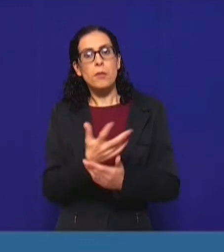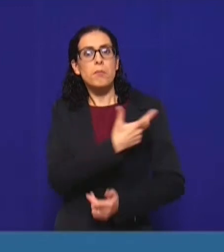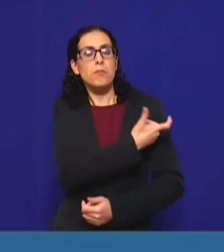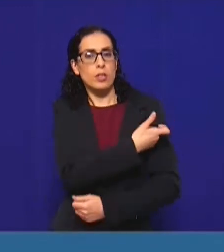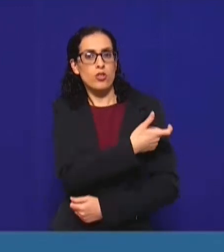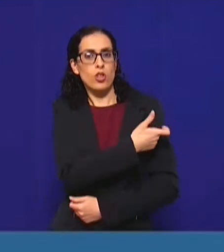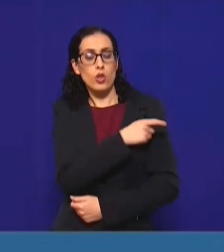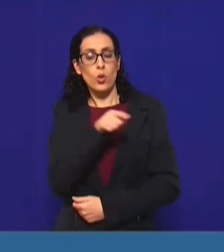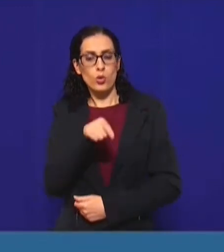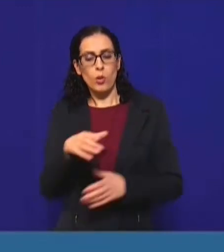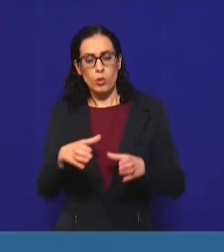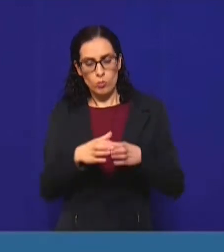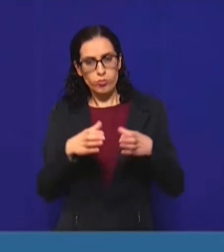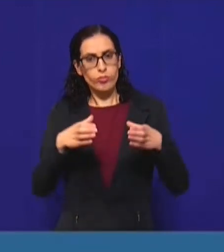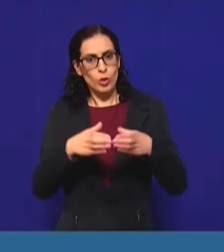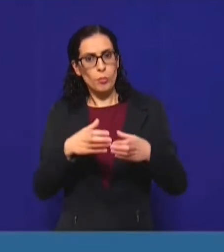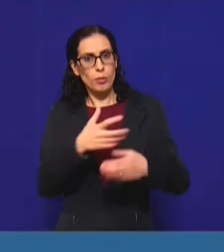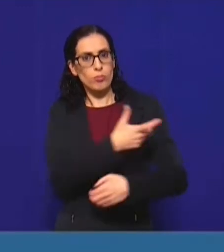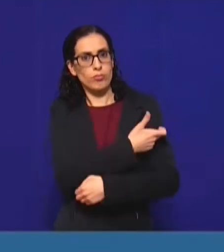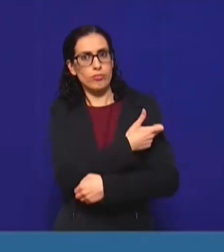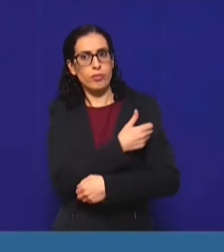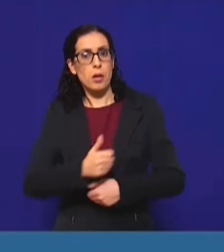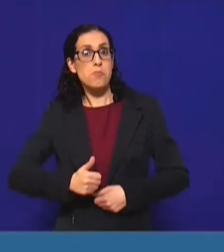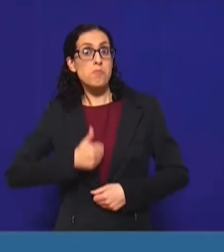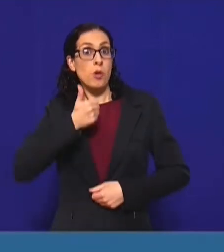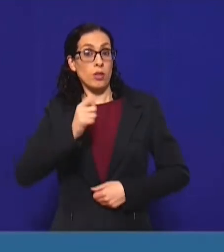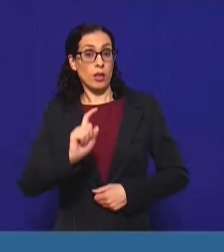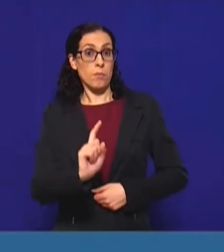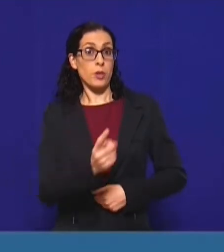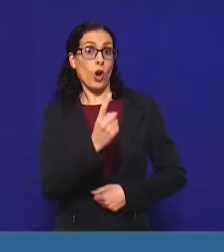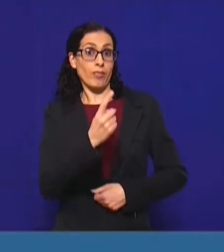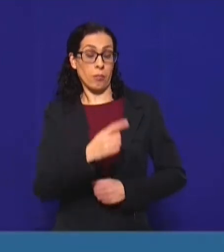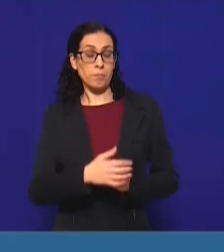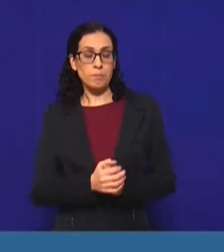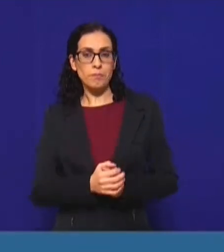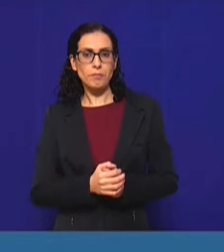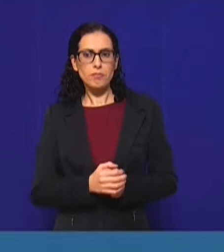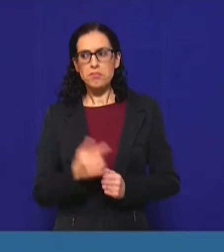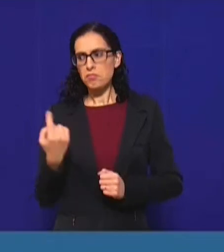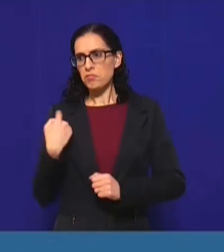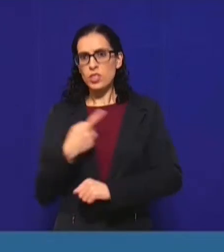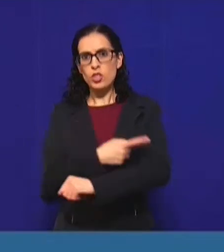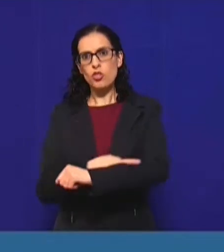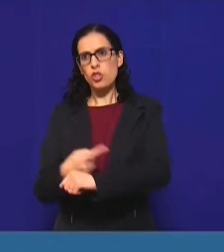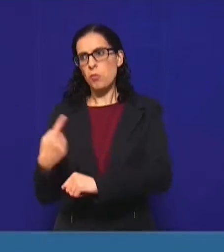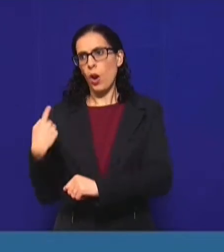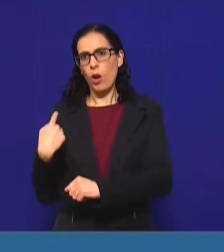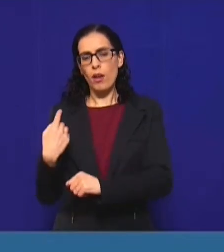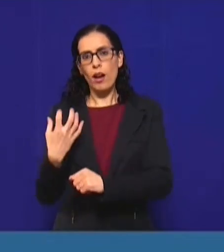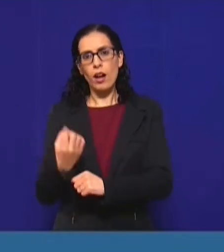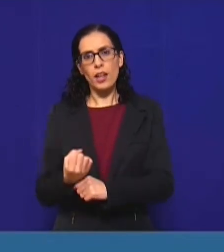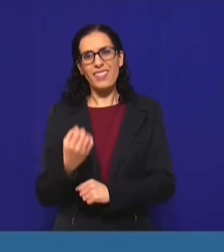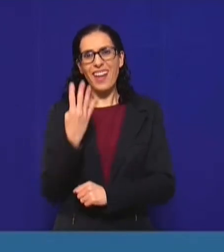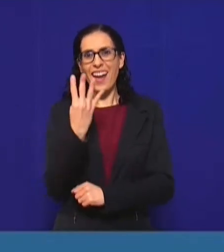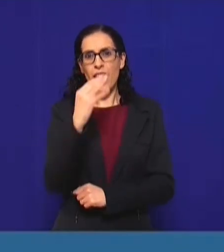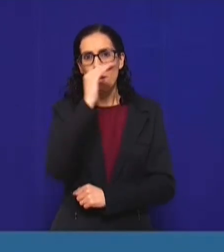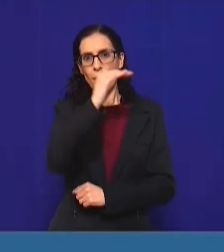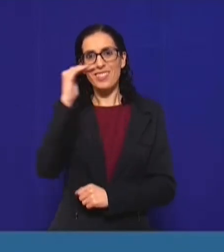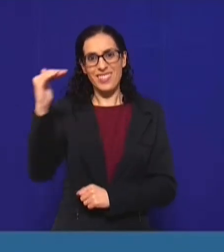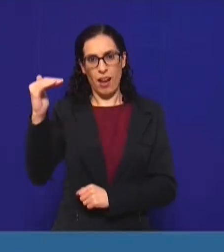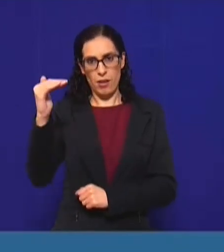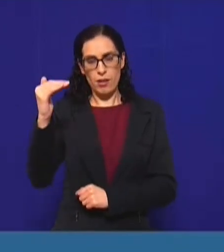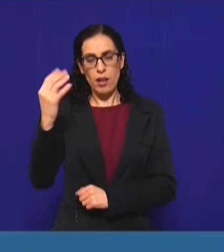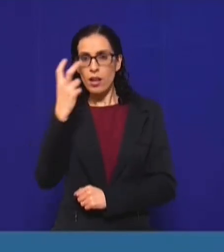wieħed mill-gruppi li huma priorità. Jekk inħarsu lejn l-aħħar ġimgħa, infatti kellna 4 djar tal-anzjani